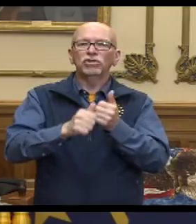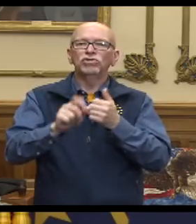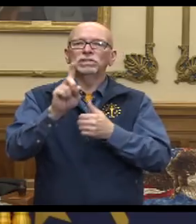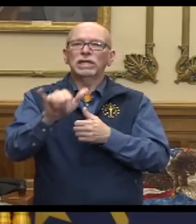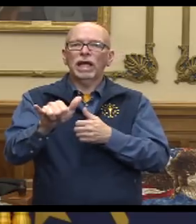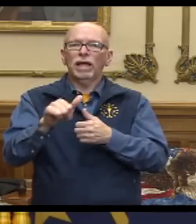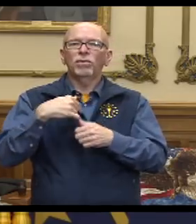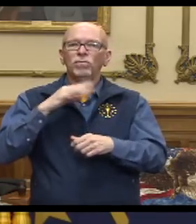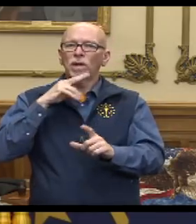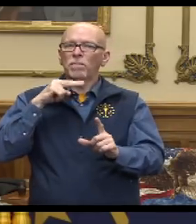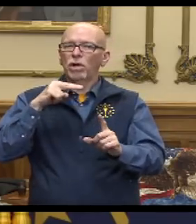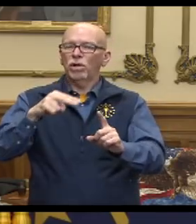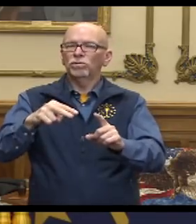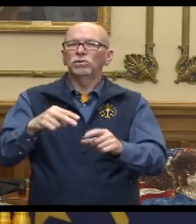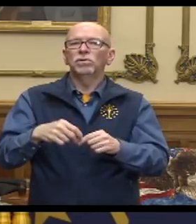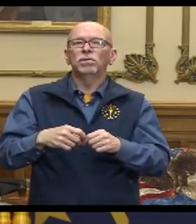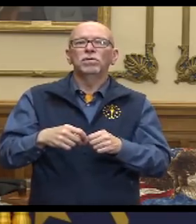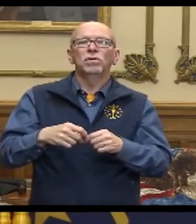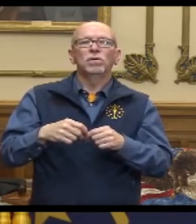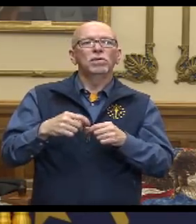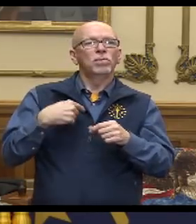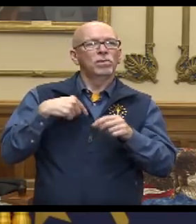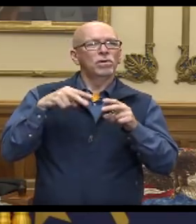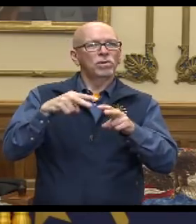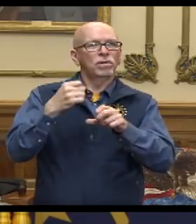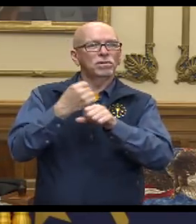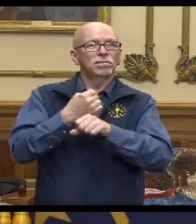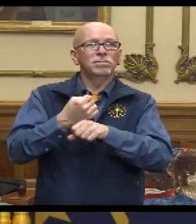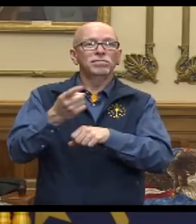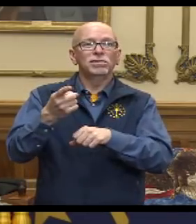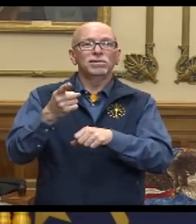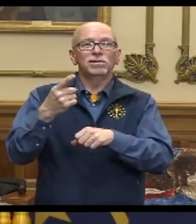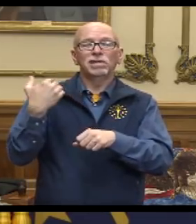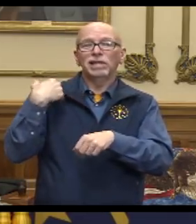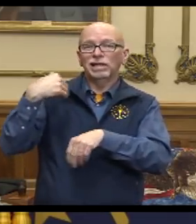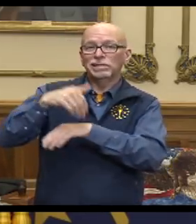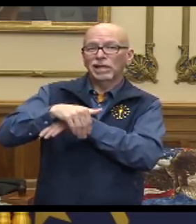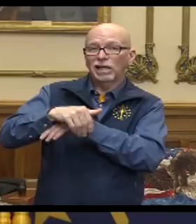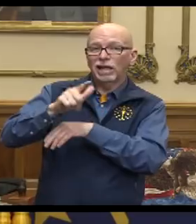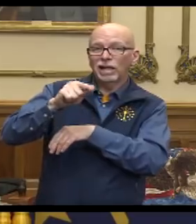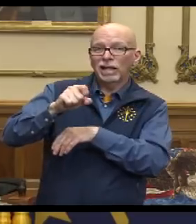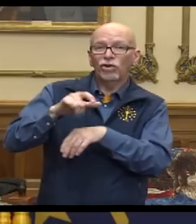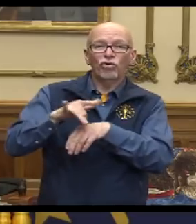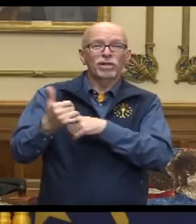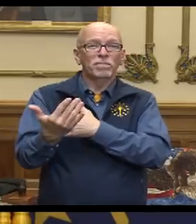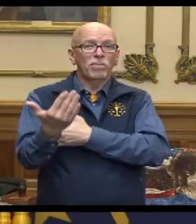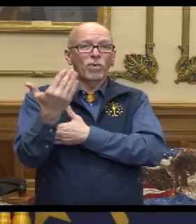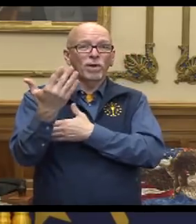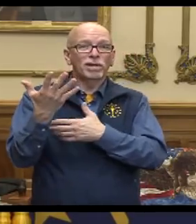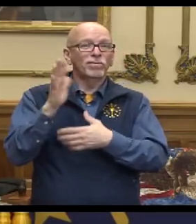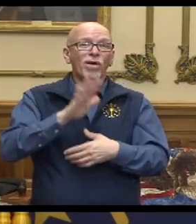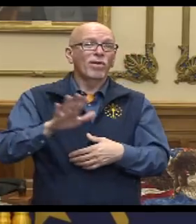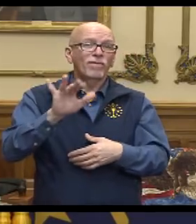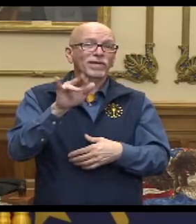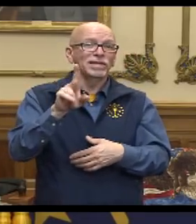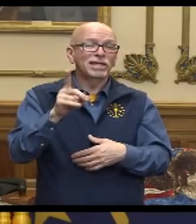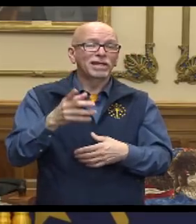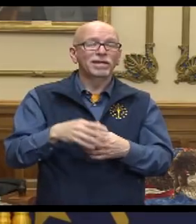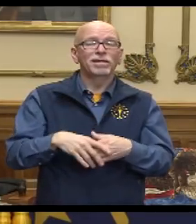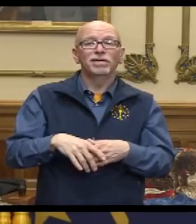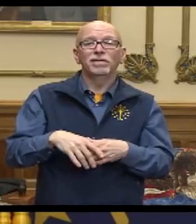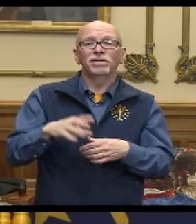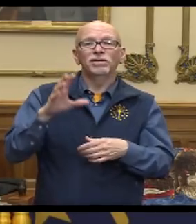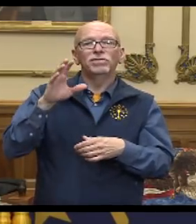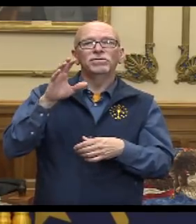quite frankly. We were looking at numbers very late last night and very early this morning all over the state of Indiana. And